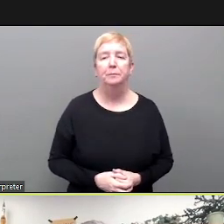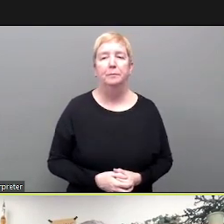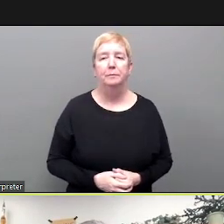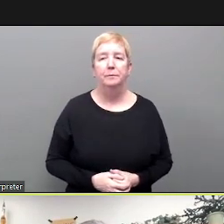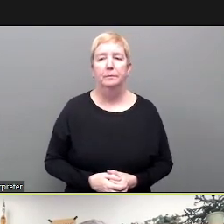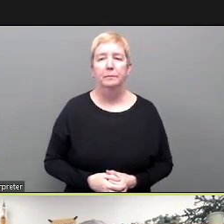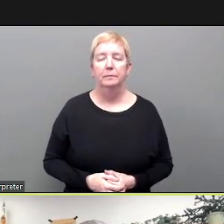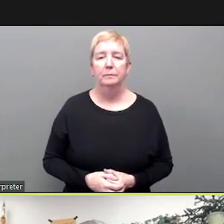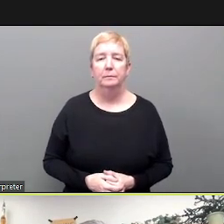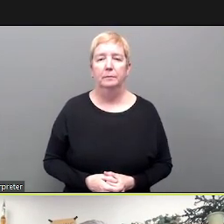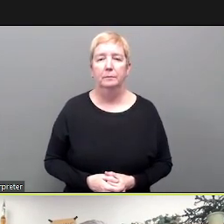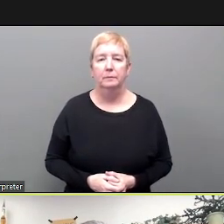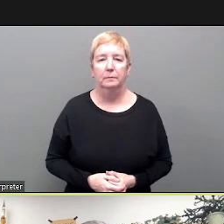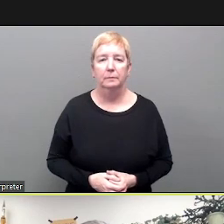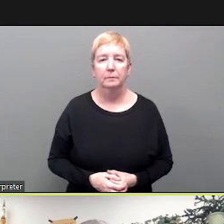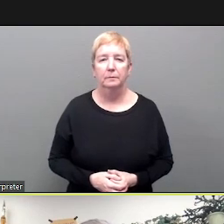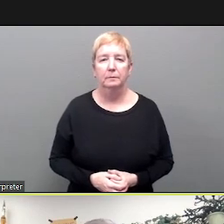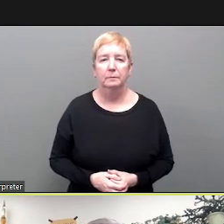I think.